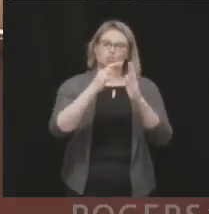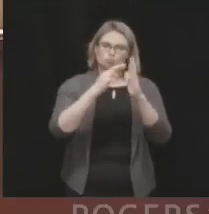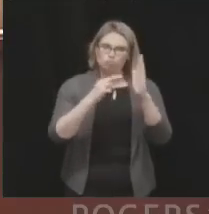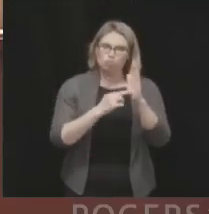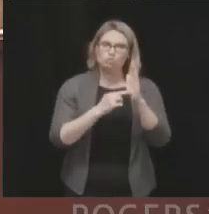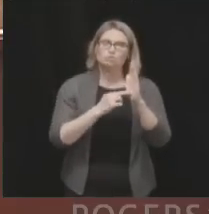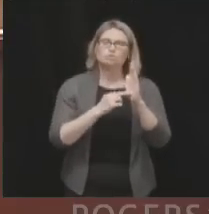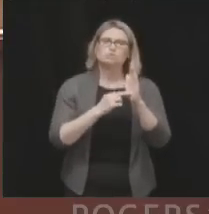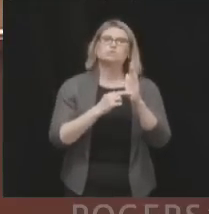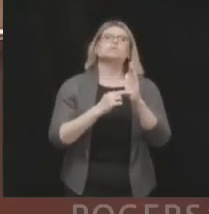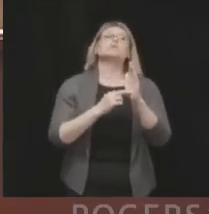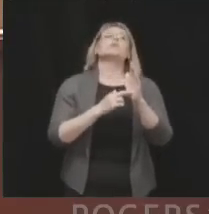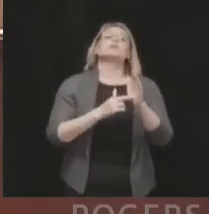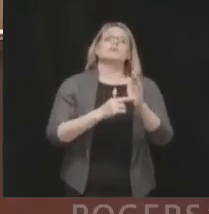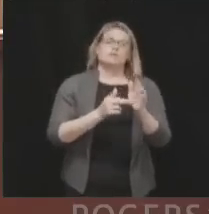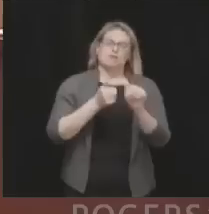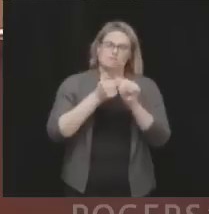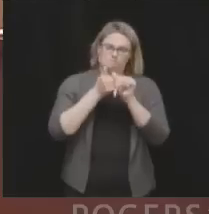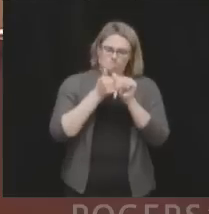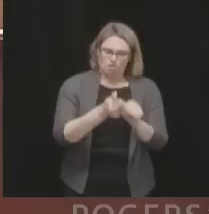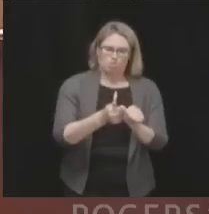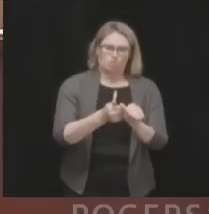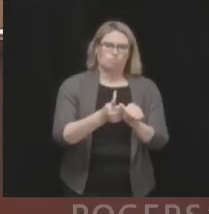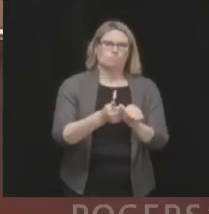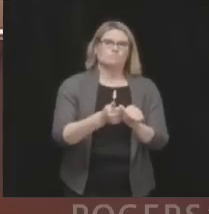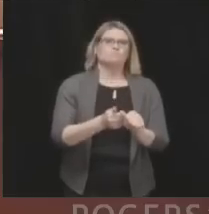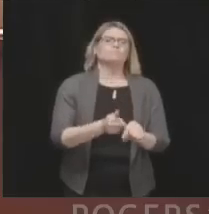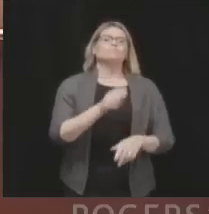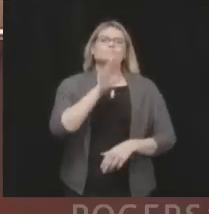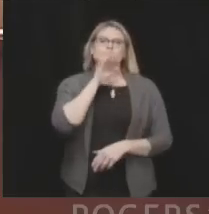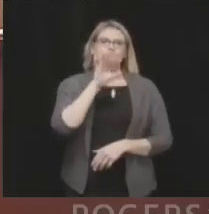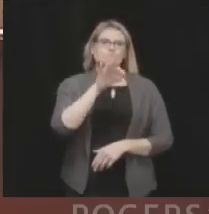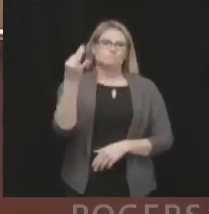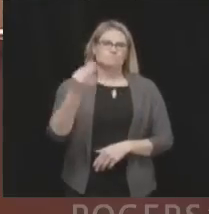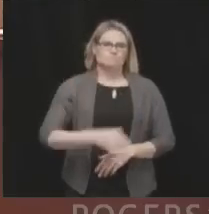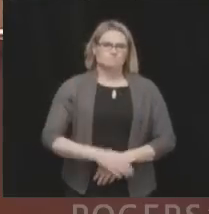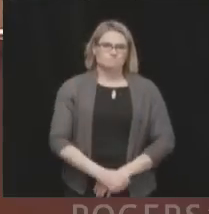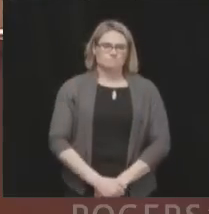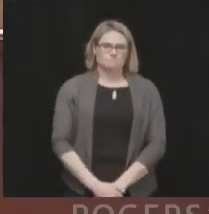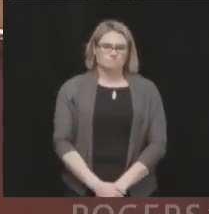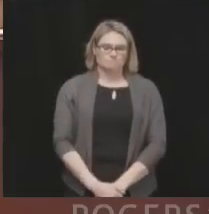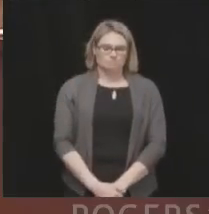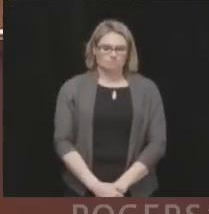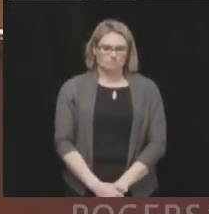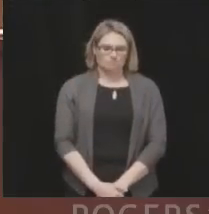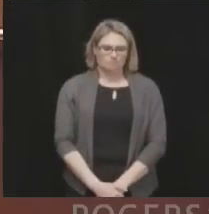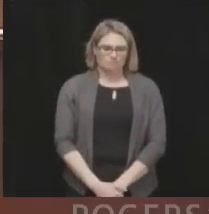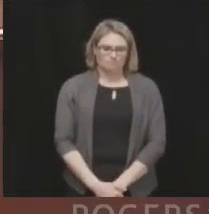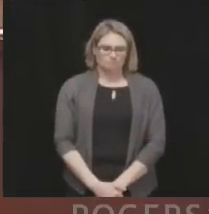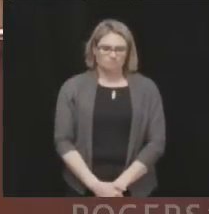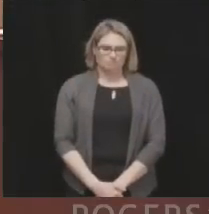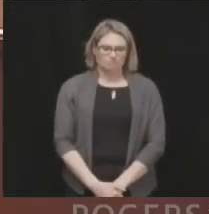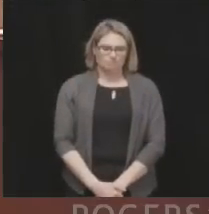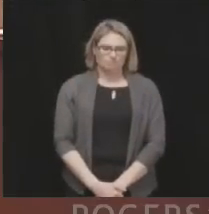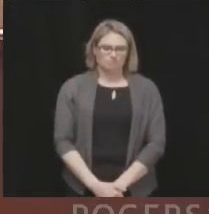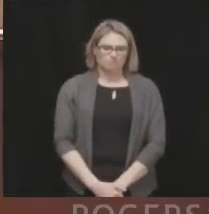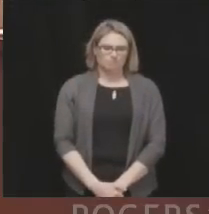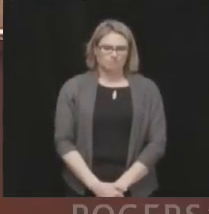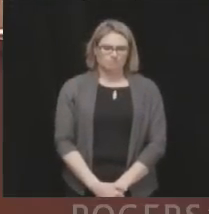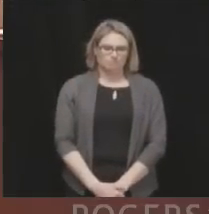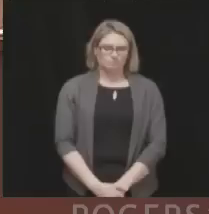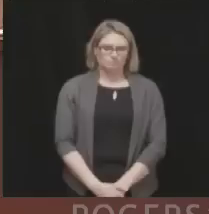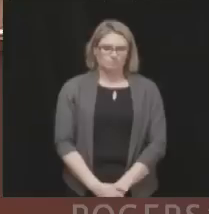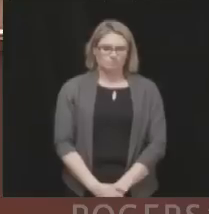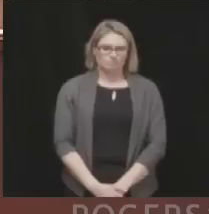fréquemment touchées comme les poignées de porte et les comptoirs. Ces mesures permettront de sauver des vies. Nous avons